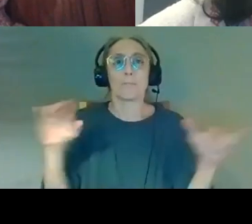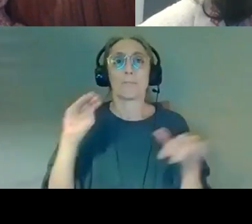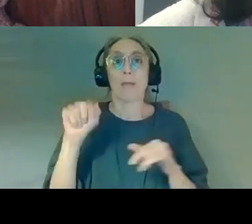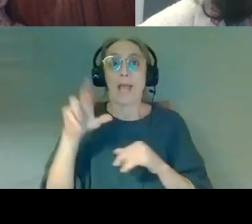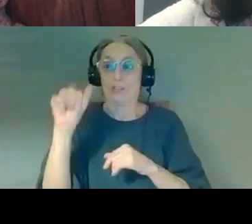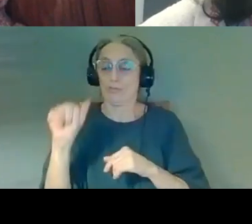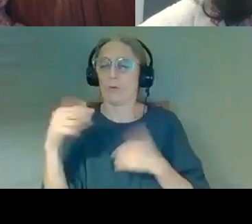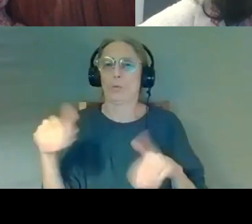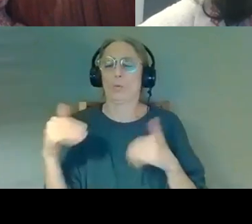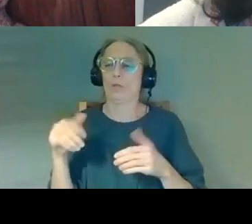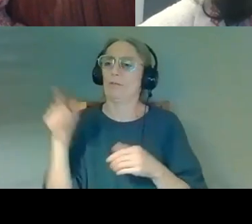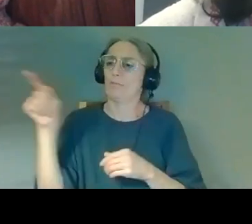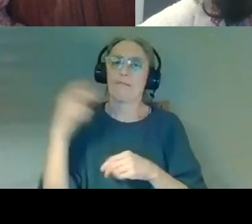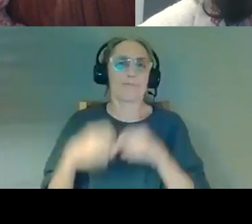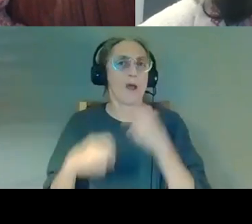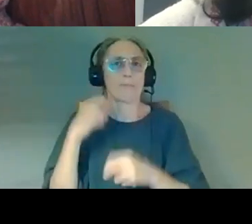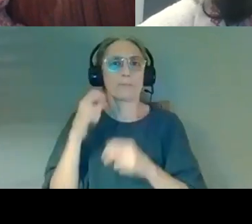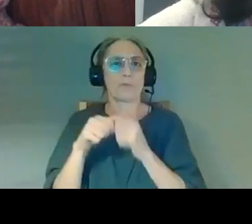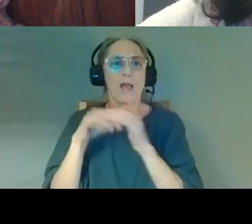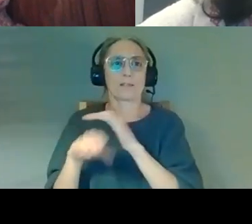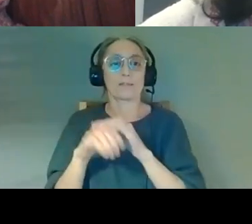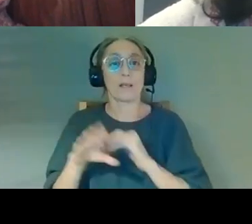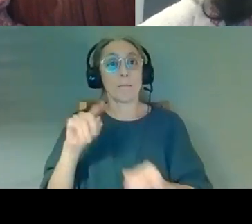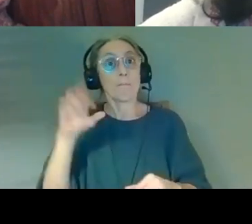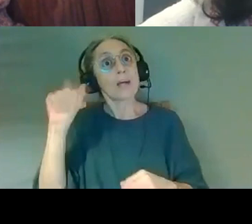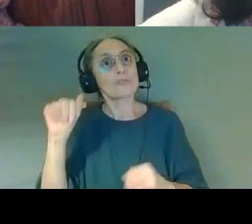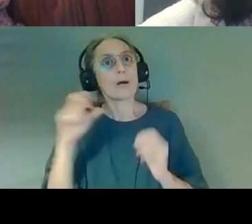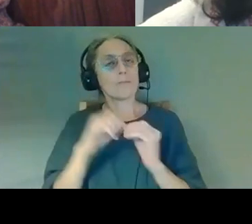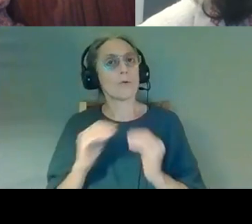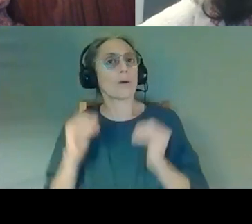another class level of access, right? So, yeah.